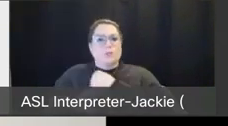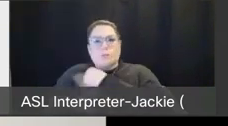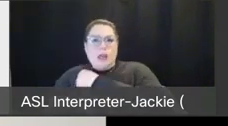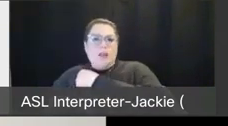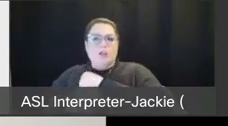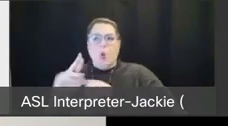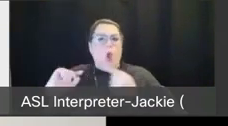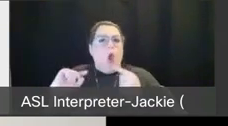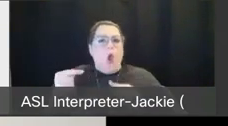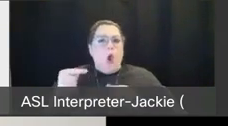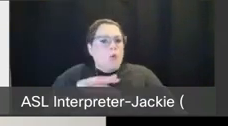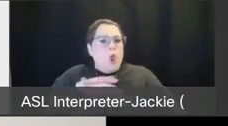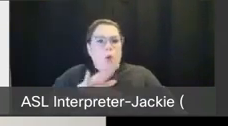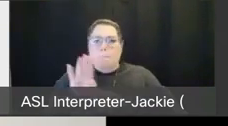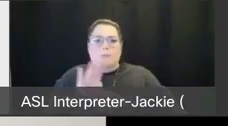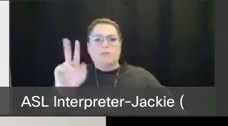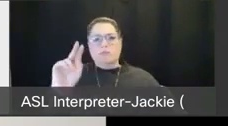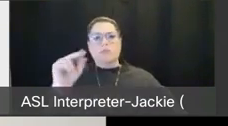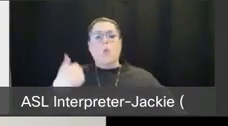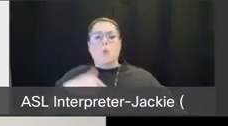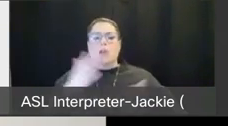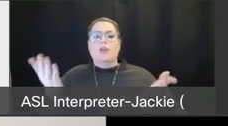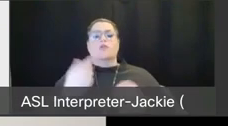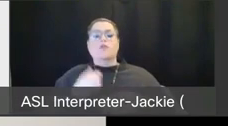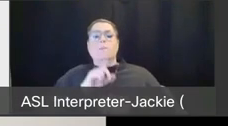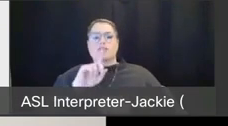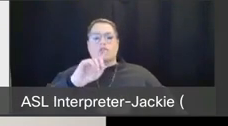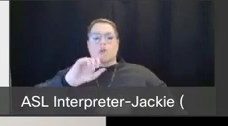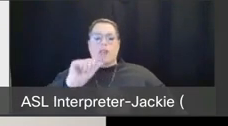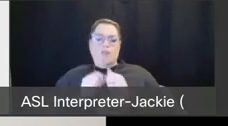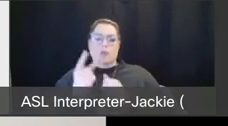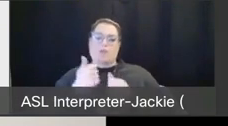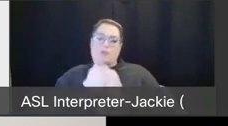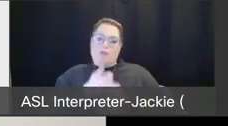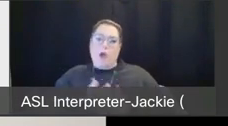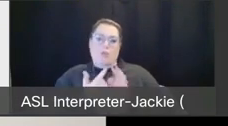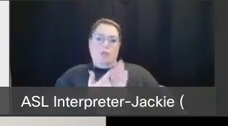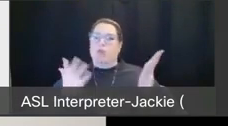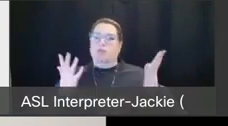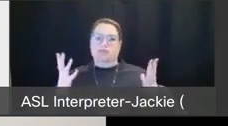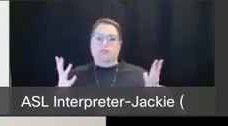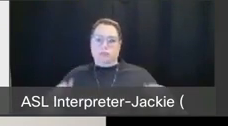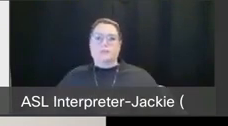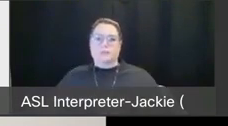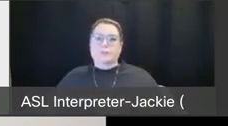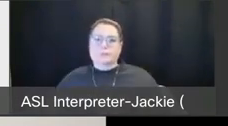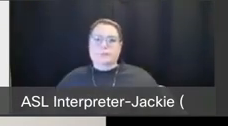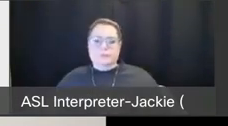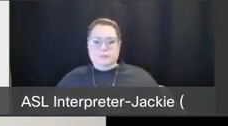everybody is following the law. So what are the rules?